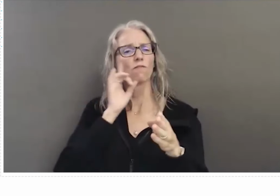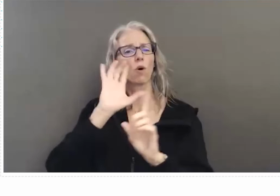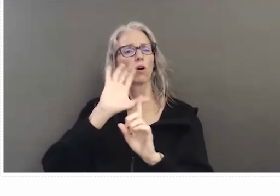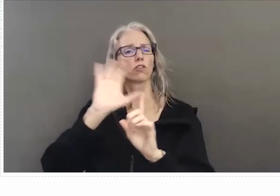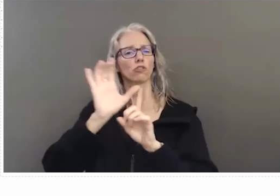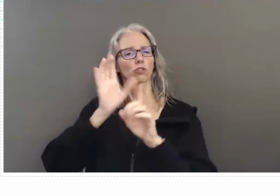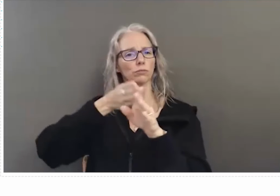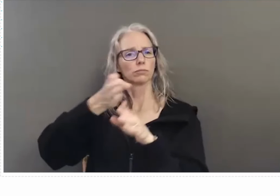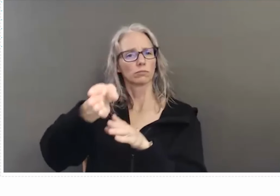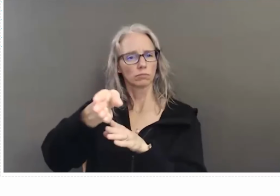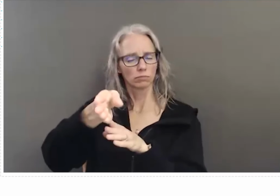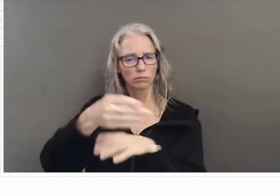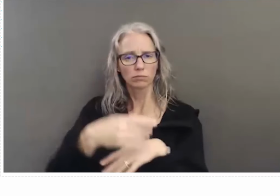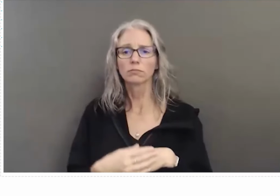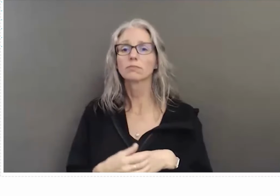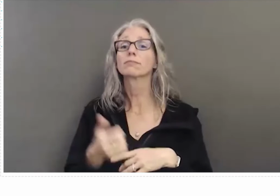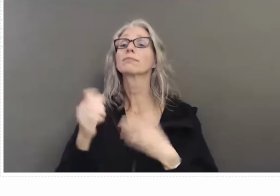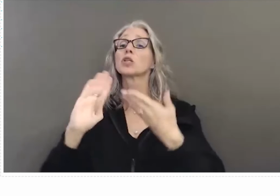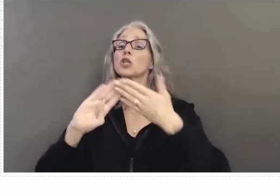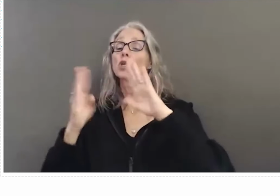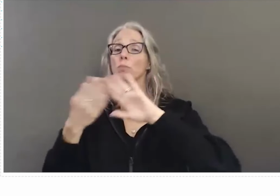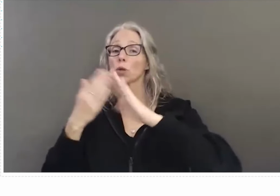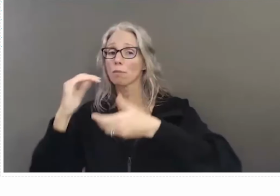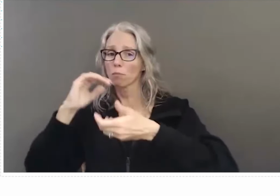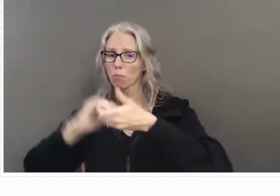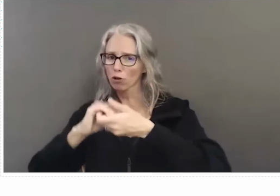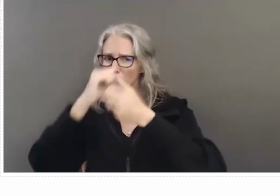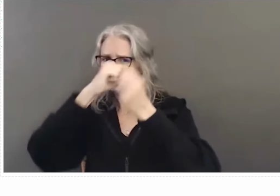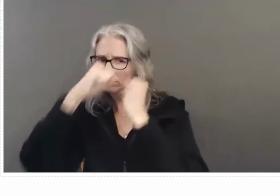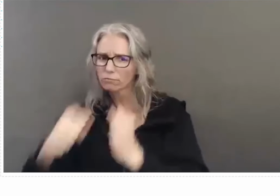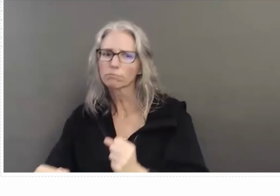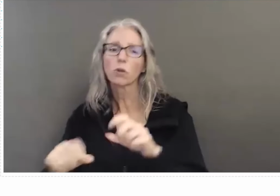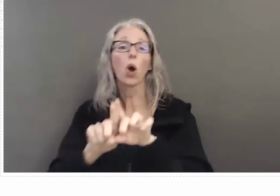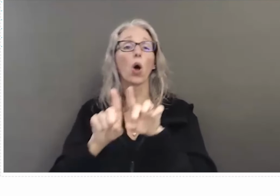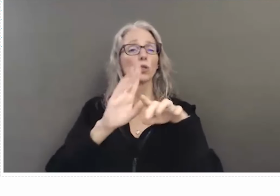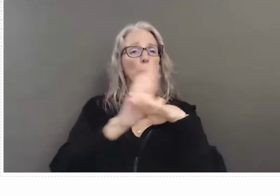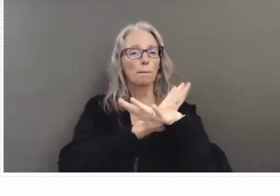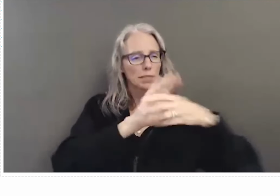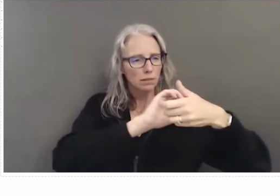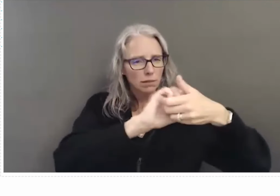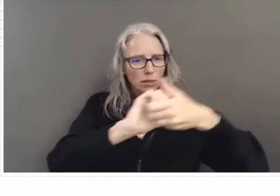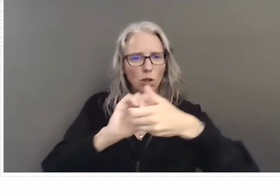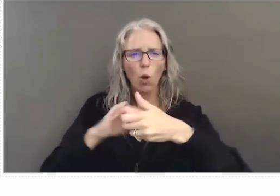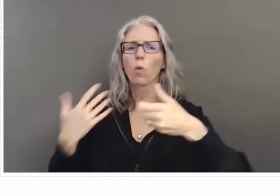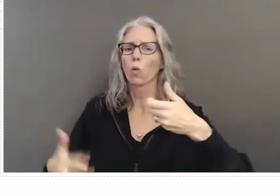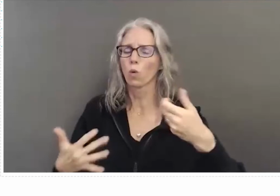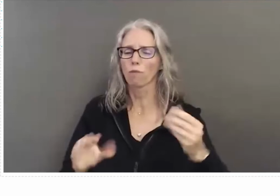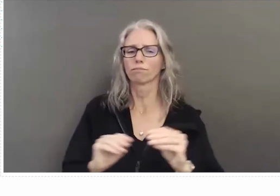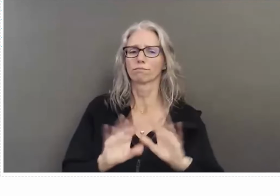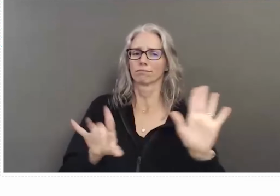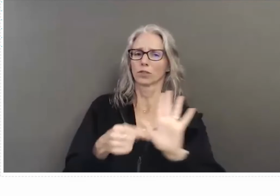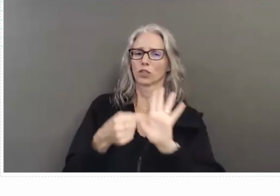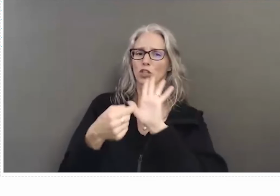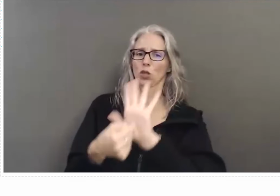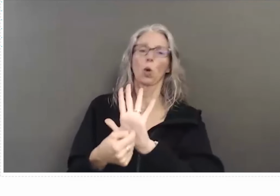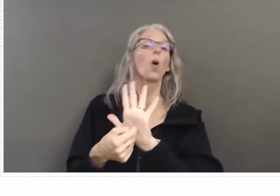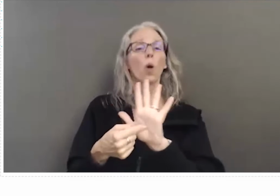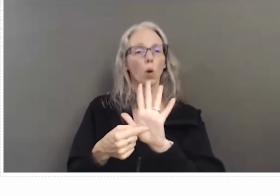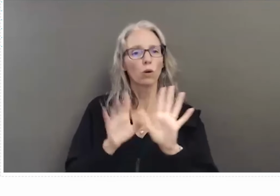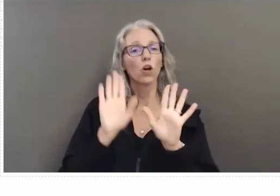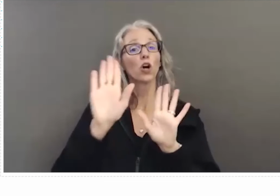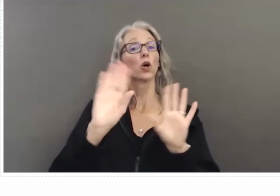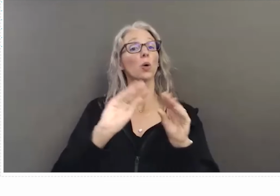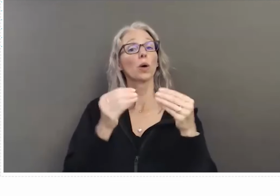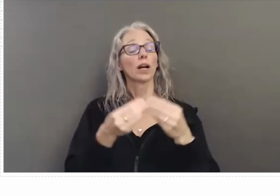forging sponsorships, community partnerships, and strategic business ventures has further solidified Folk on the Rocks' position